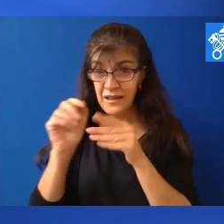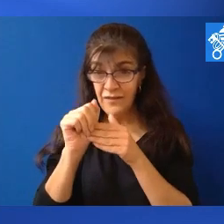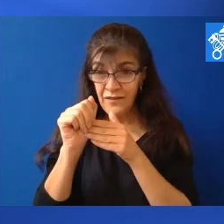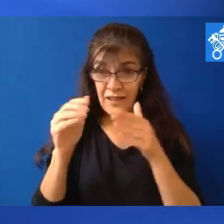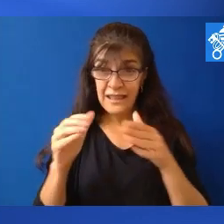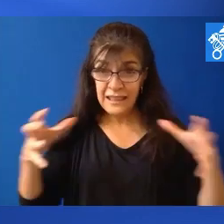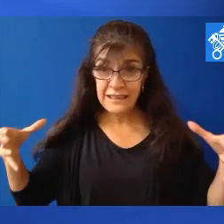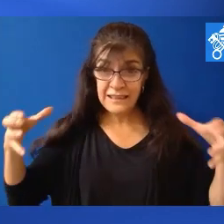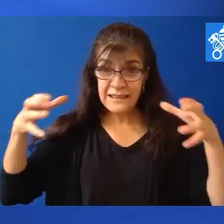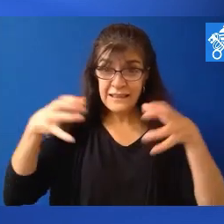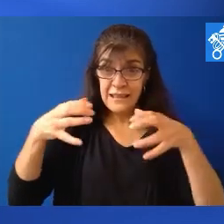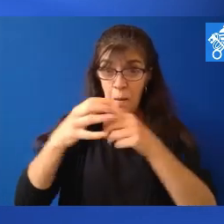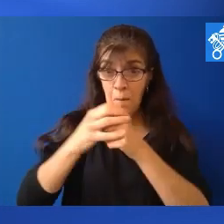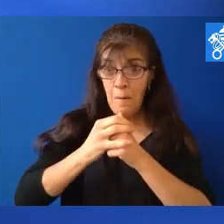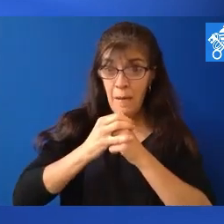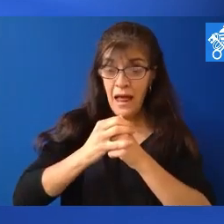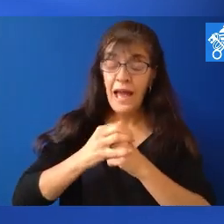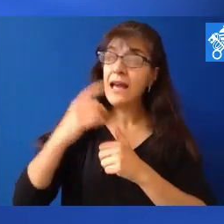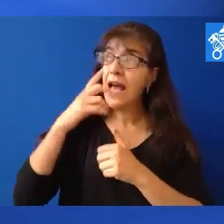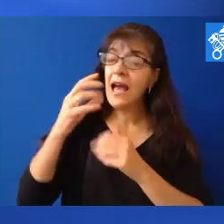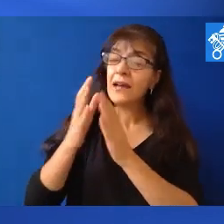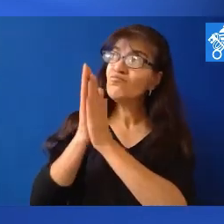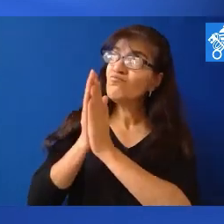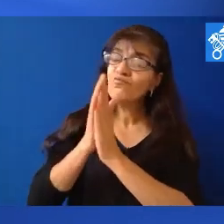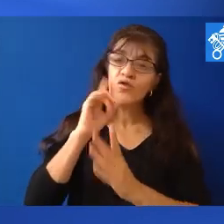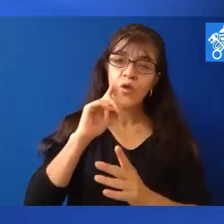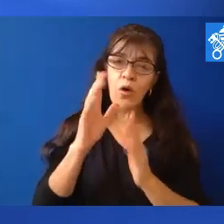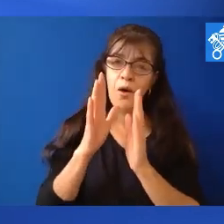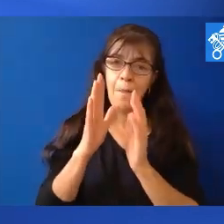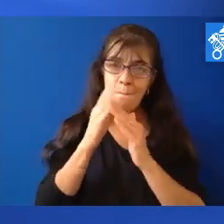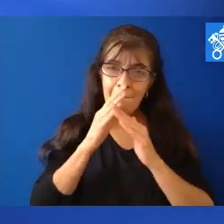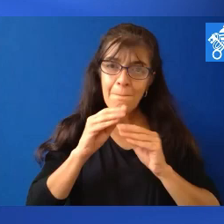Colosseum last evening to pray and plead for peace